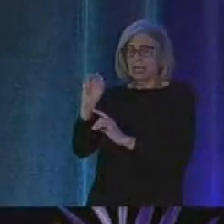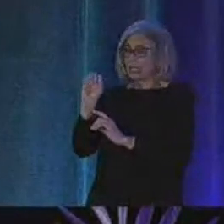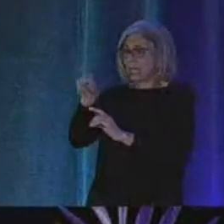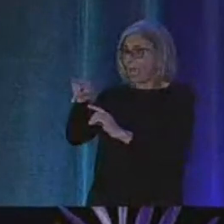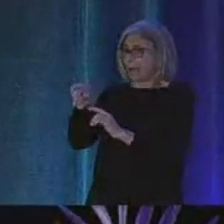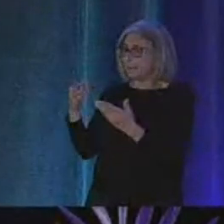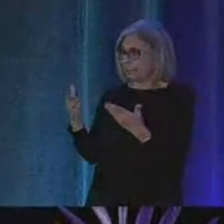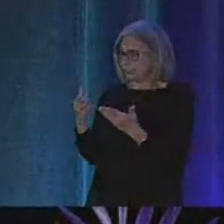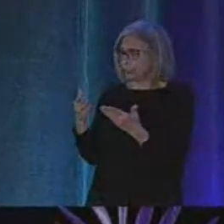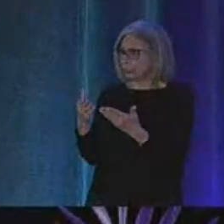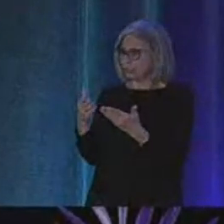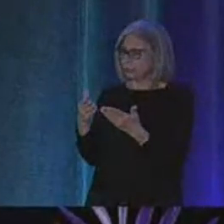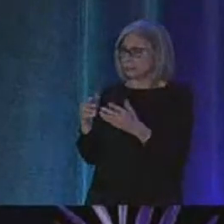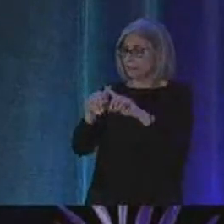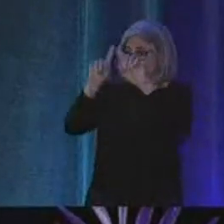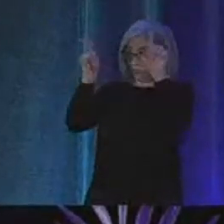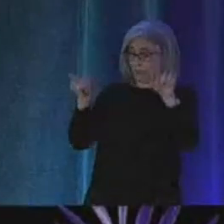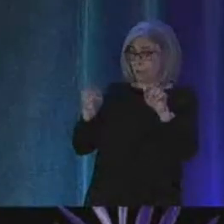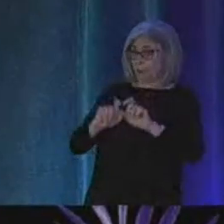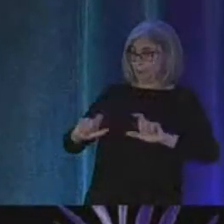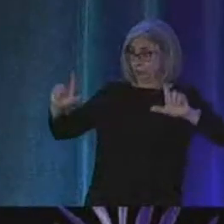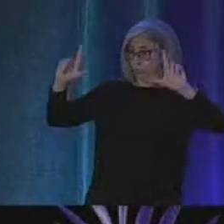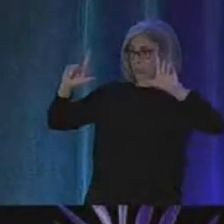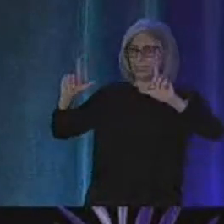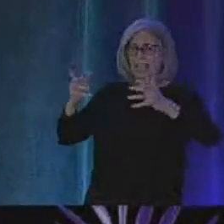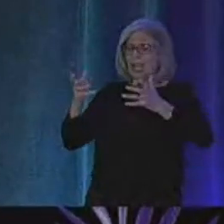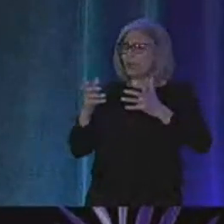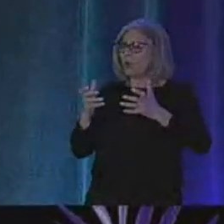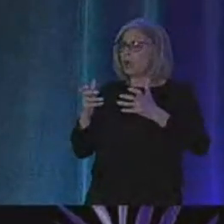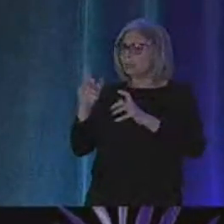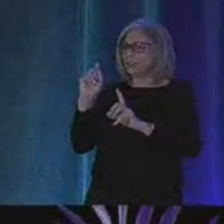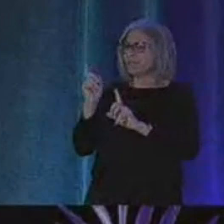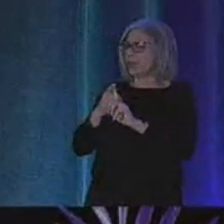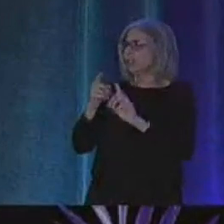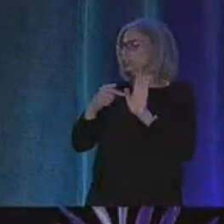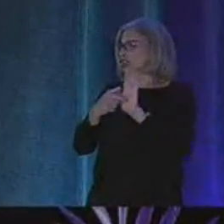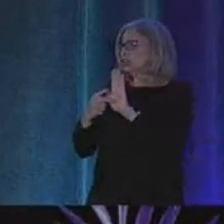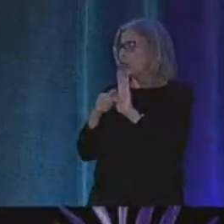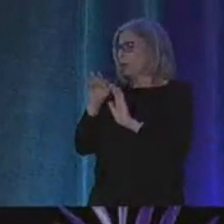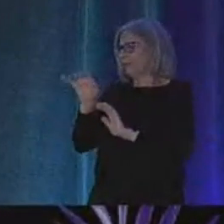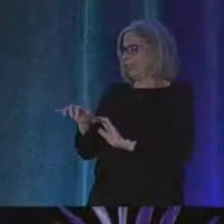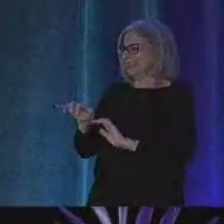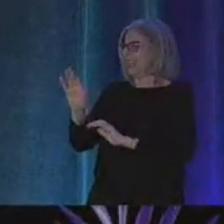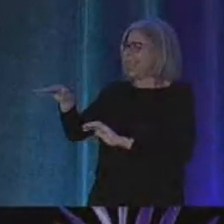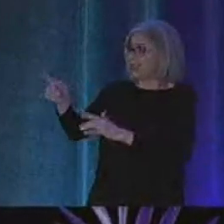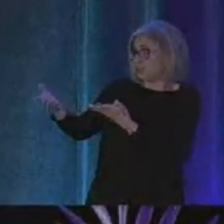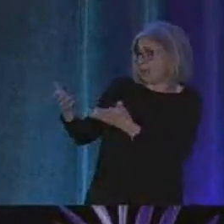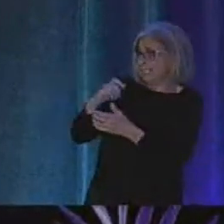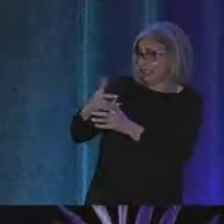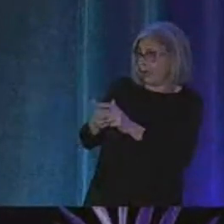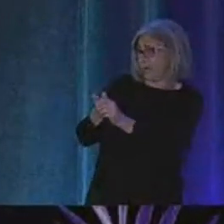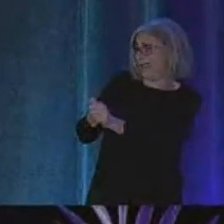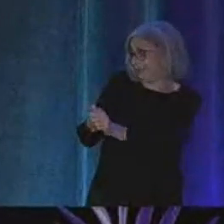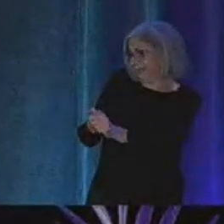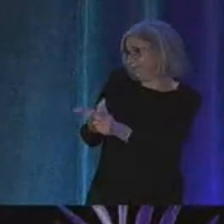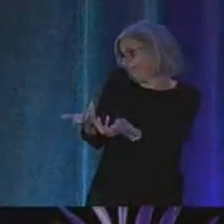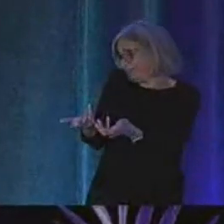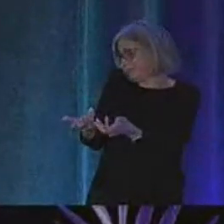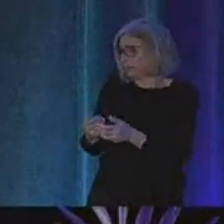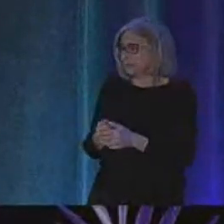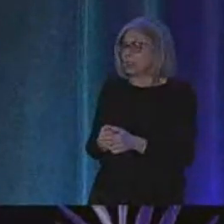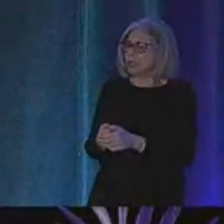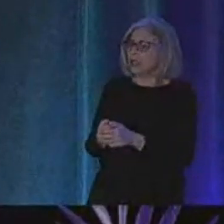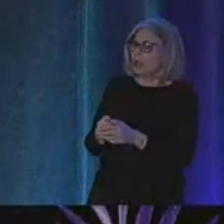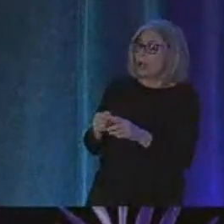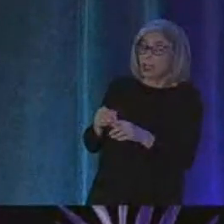called screens. And I just want it to, by default, be able to show this, like, hey, you might need to update.